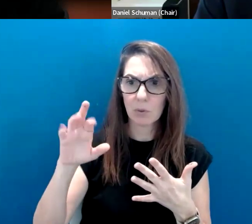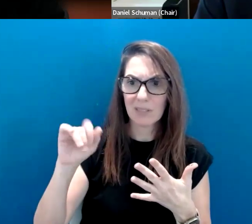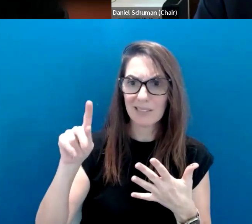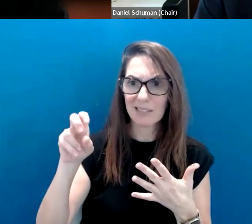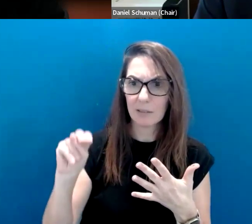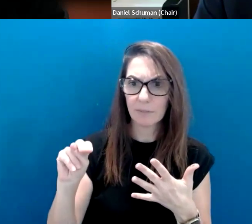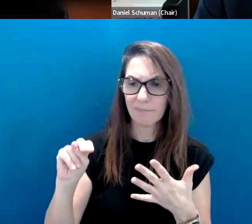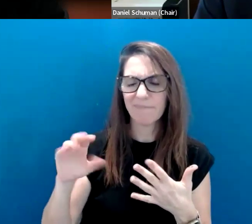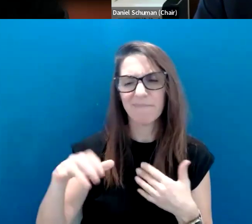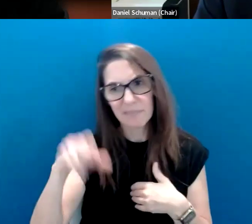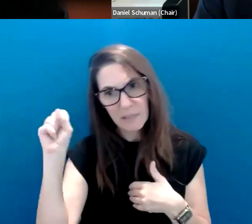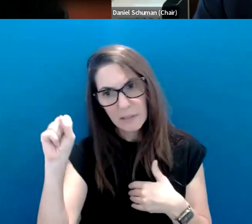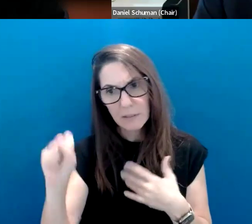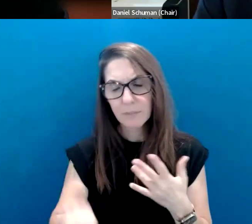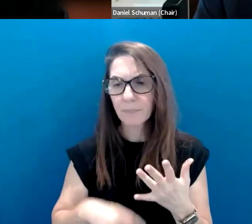Yes.